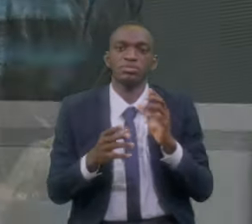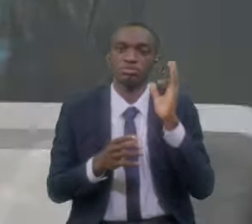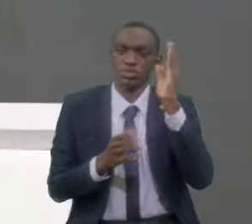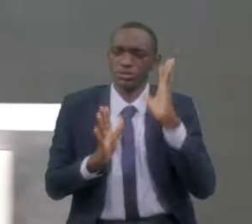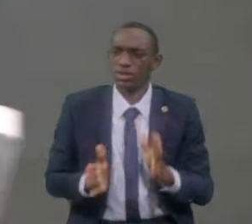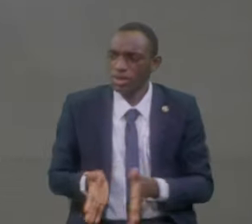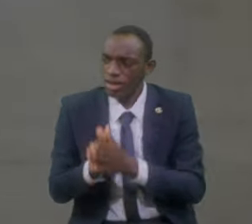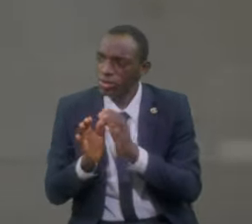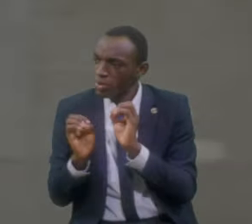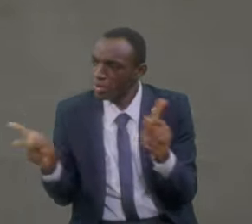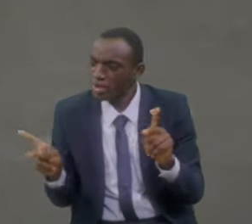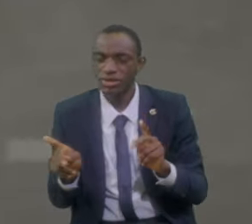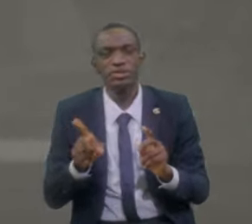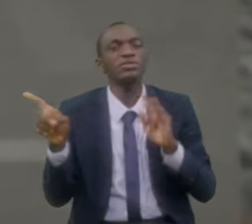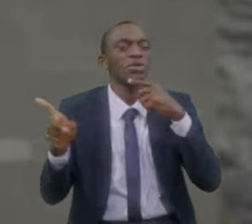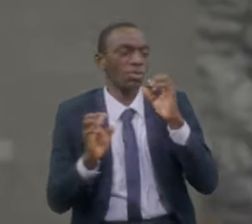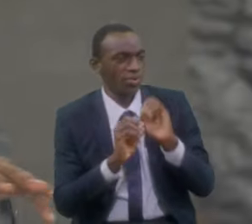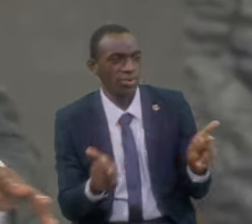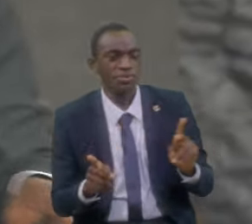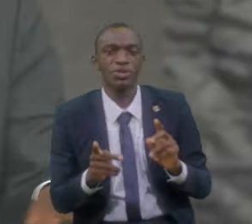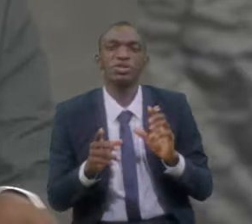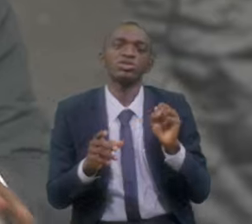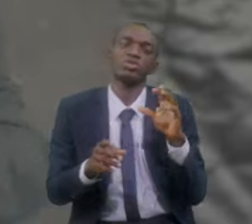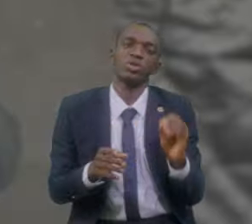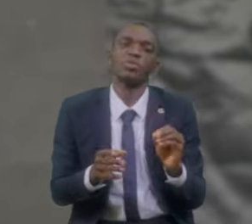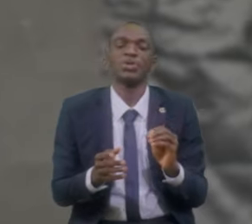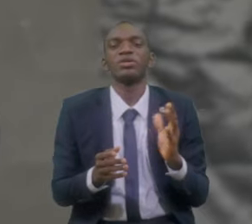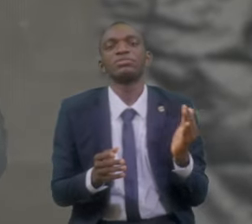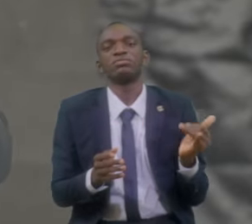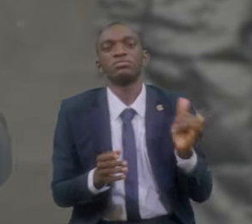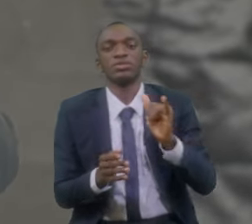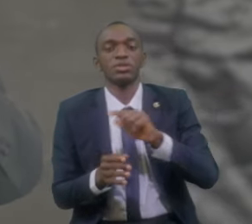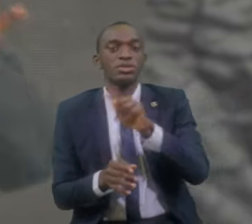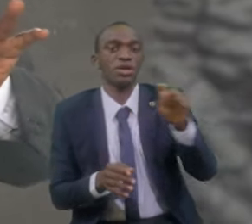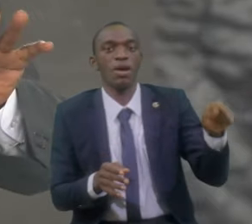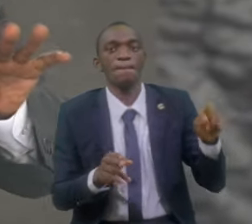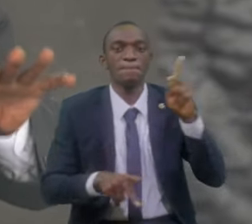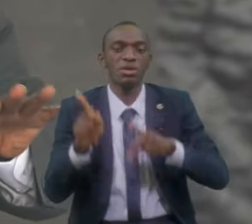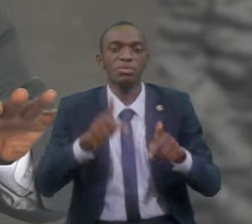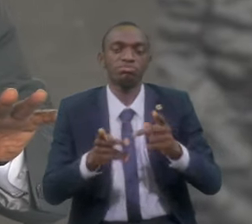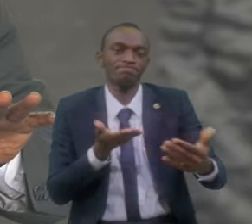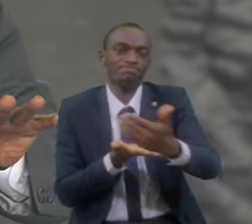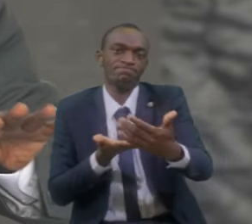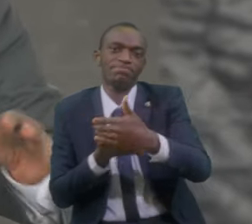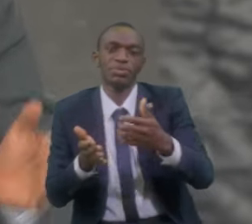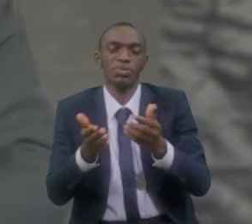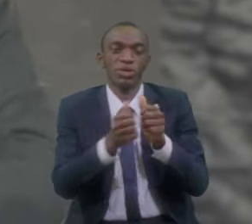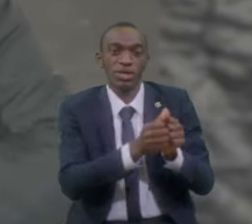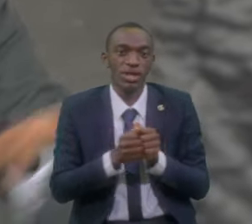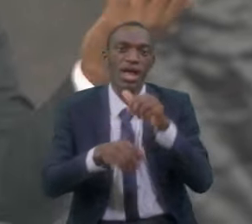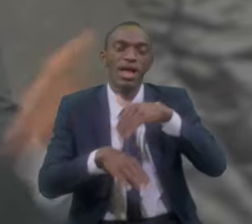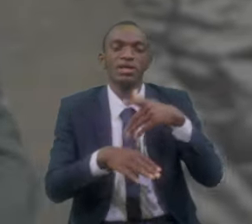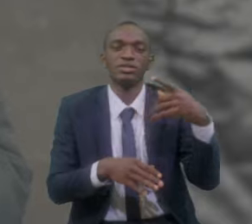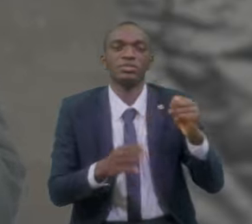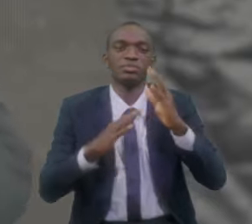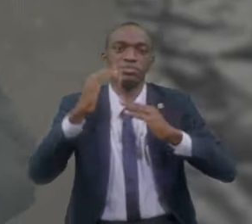then we gathered there at the parliamentary building, crusade in the morning. And I